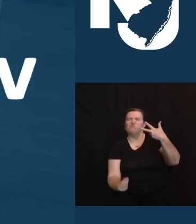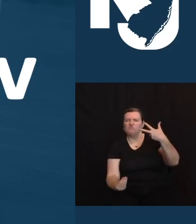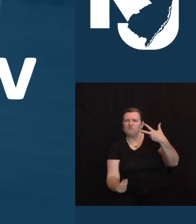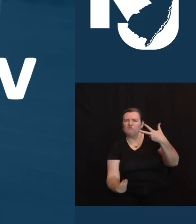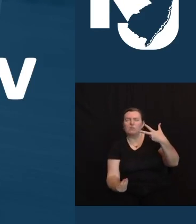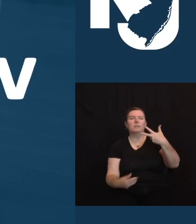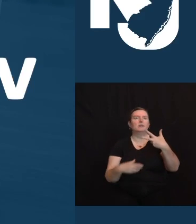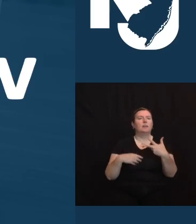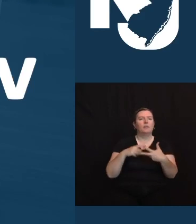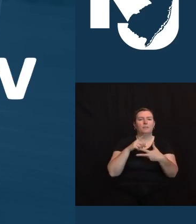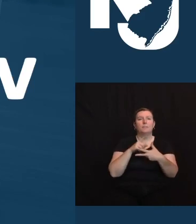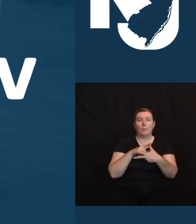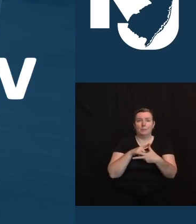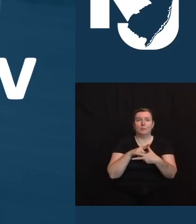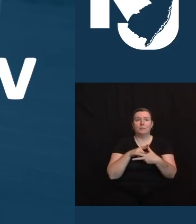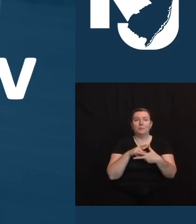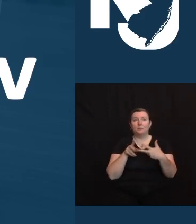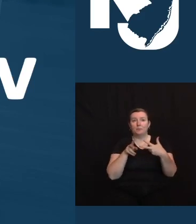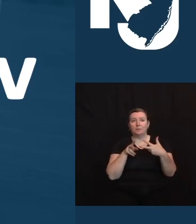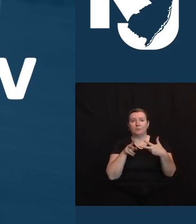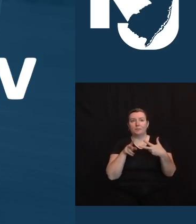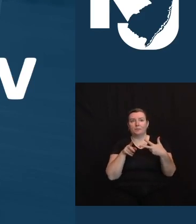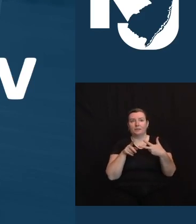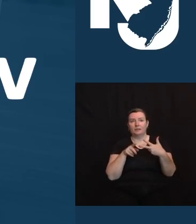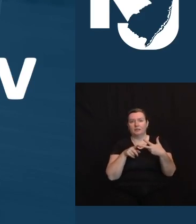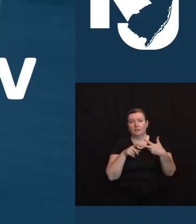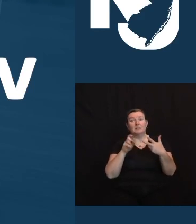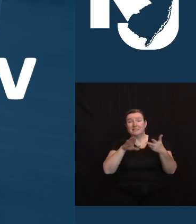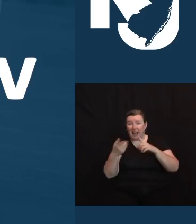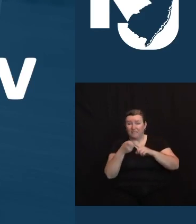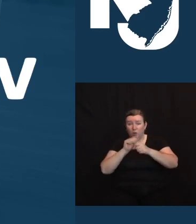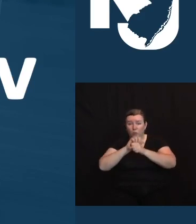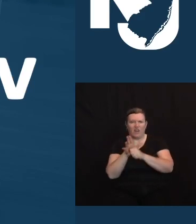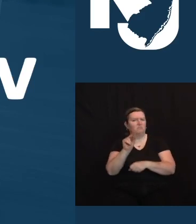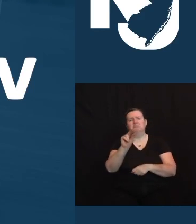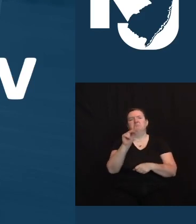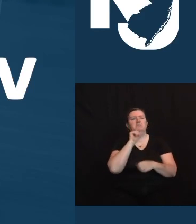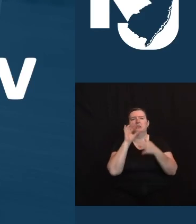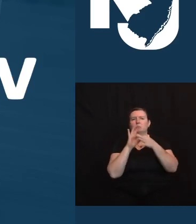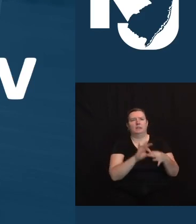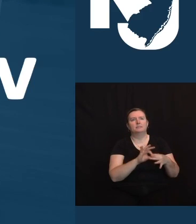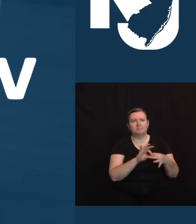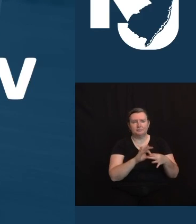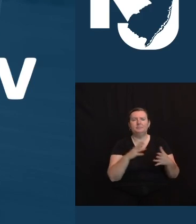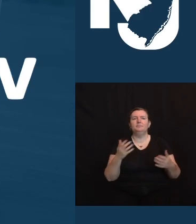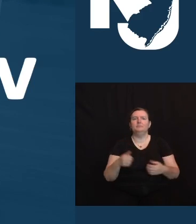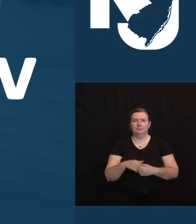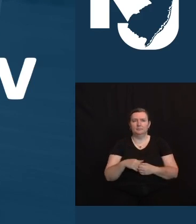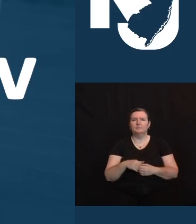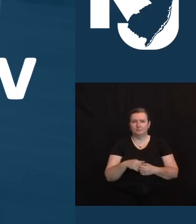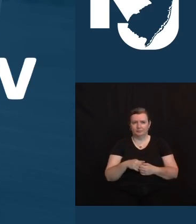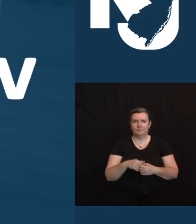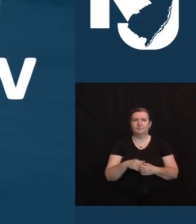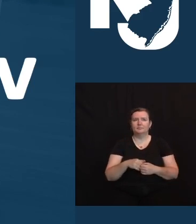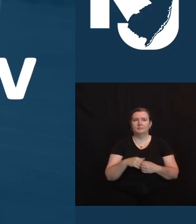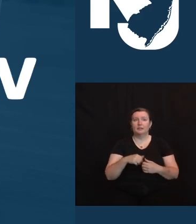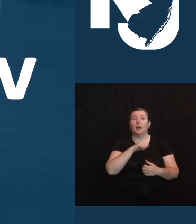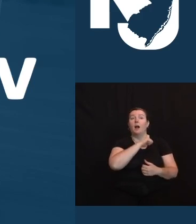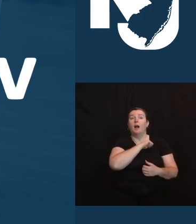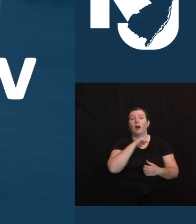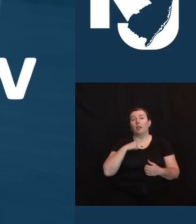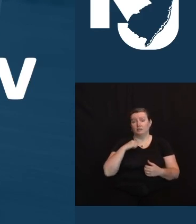from COVID, by the way. First one, I just learned this morning that the father-in-law of Assemblywoman and friend Pam